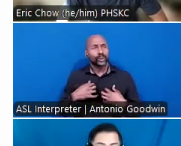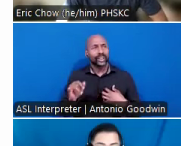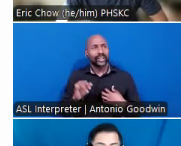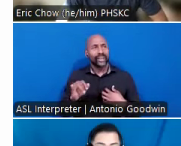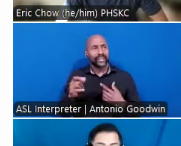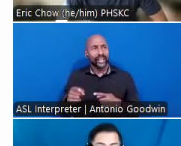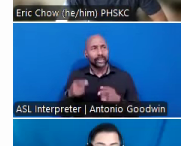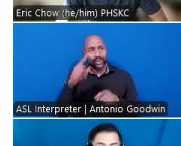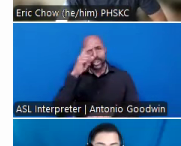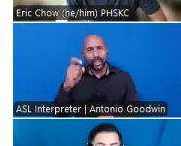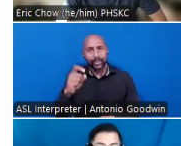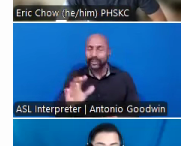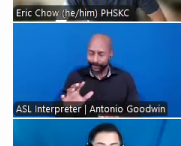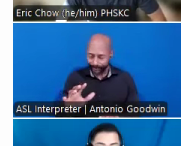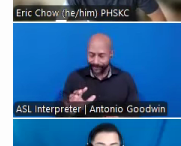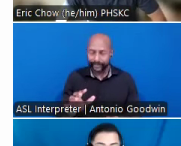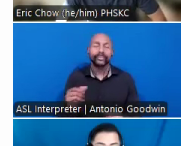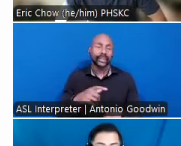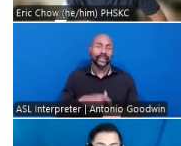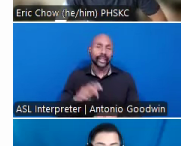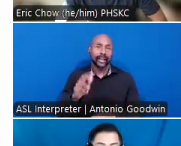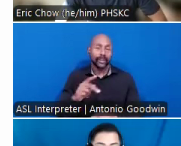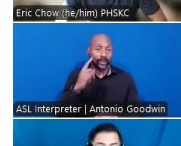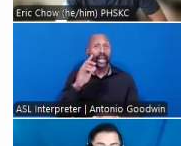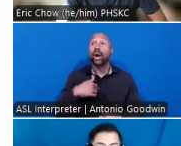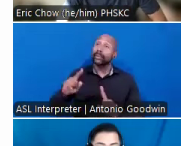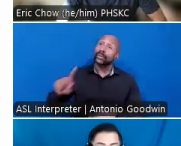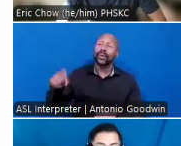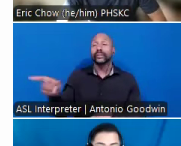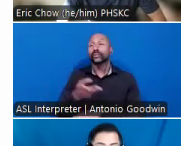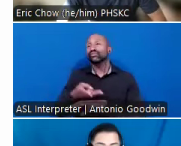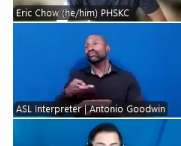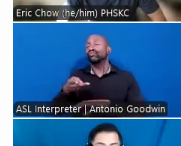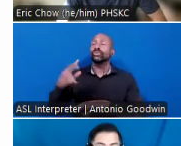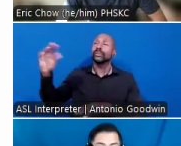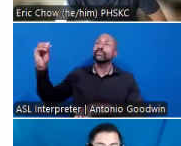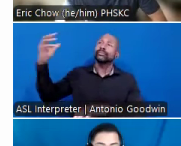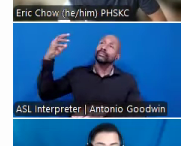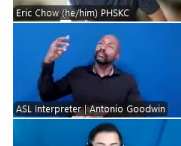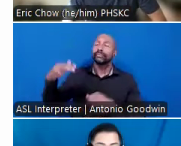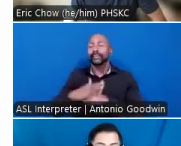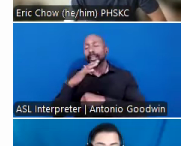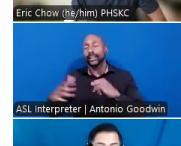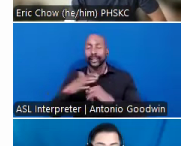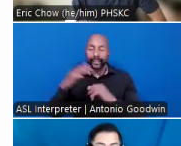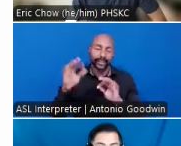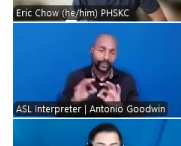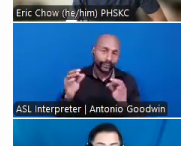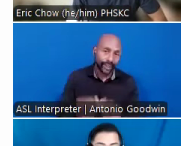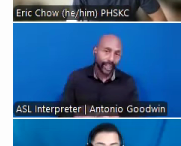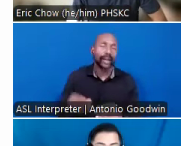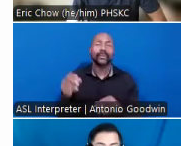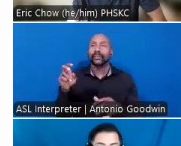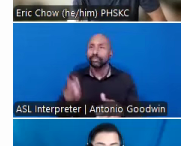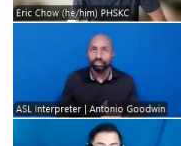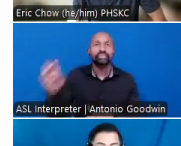during a time when people are expecting to go lay on a beach or travel and visit family, spend time outdoors. But the last thing on